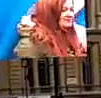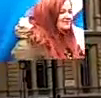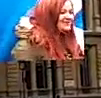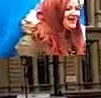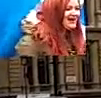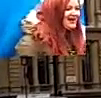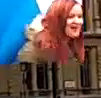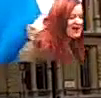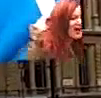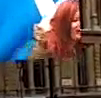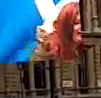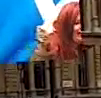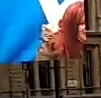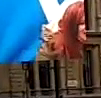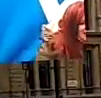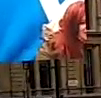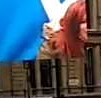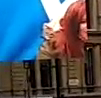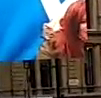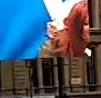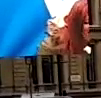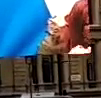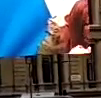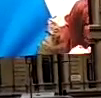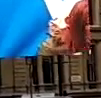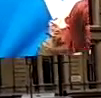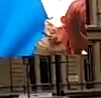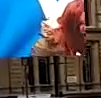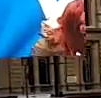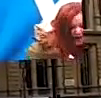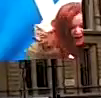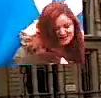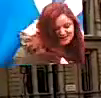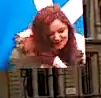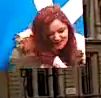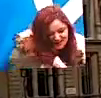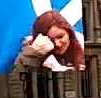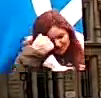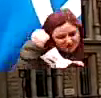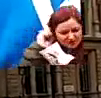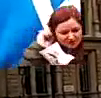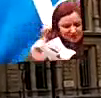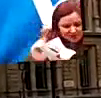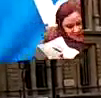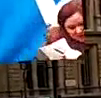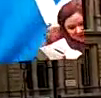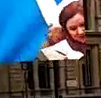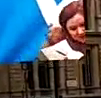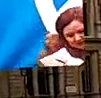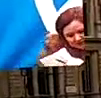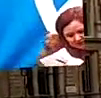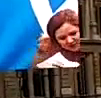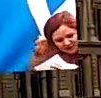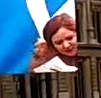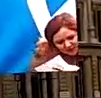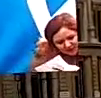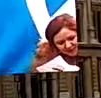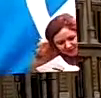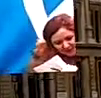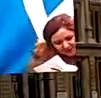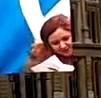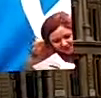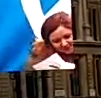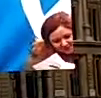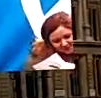would readily press the button, which would arguably bring about the downfall of